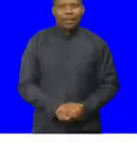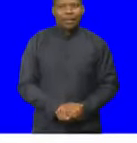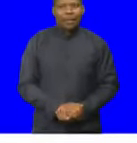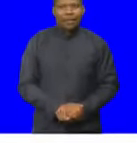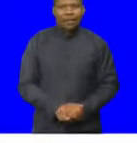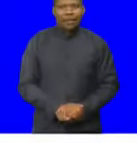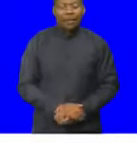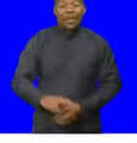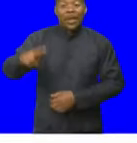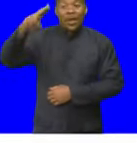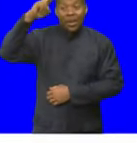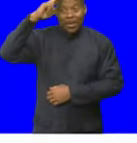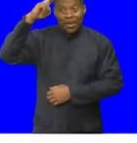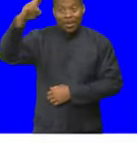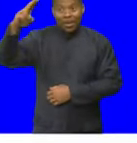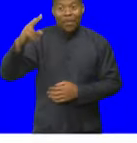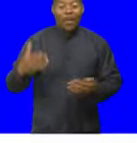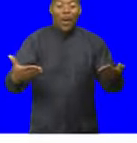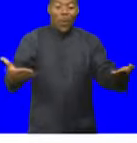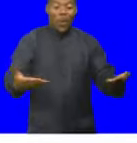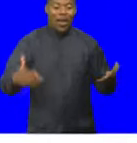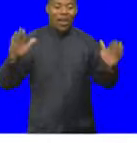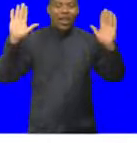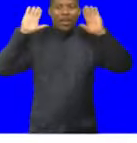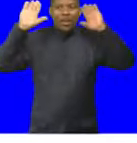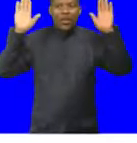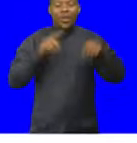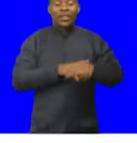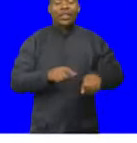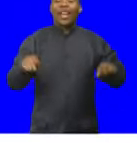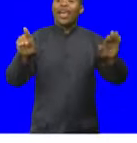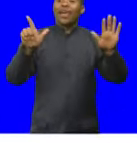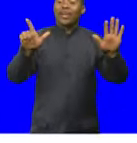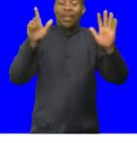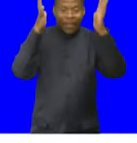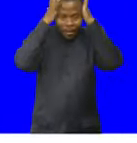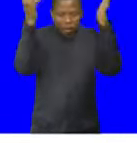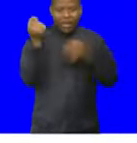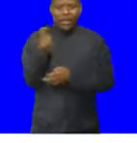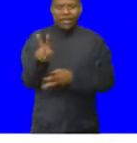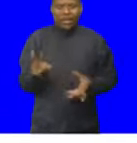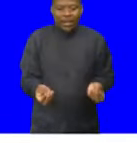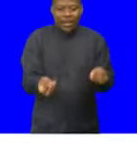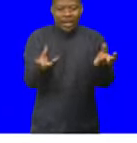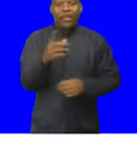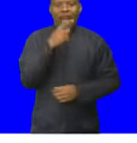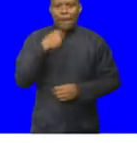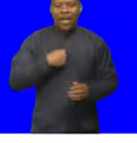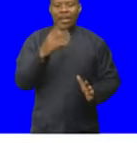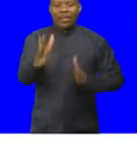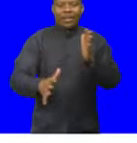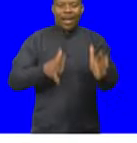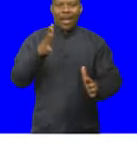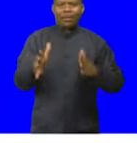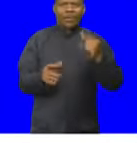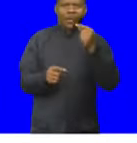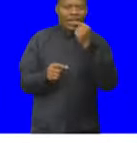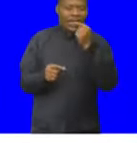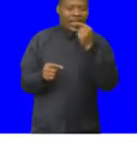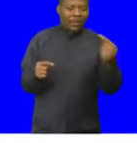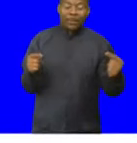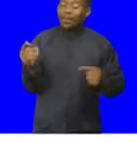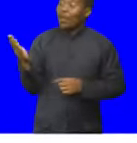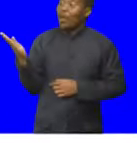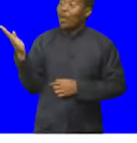Ugeli asikubingelele siphinde sikumukele Tindzaba endensimbi yesikhombisa kusihlwa lapha ke Eswatini TV utata uthulanga into kwehlewa kwamasuku